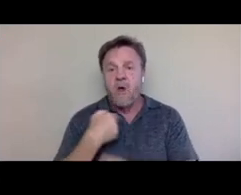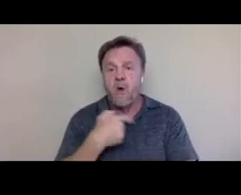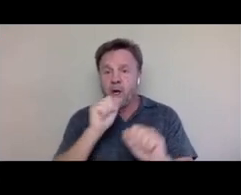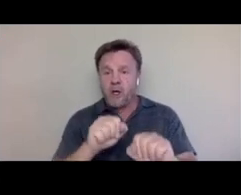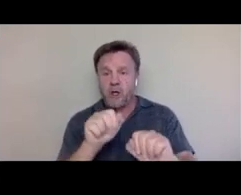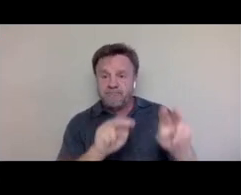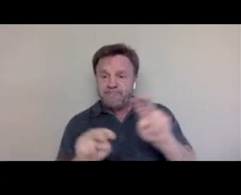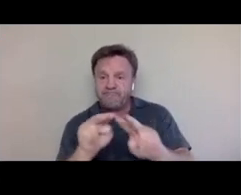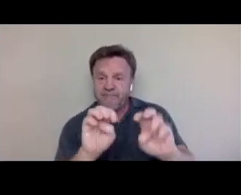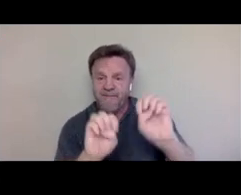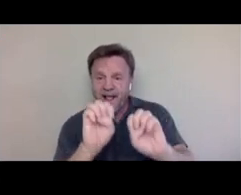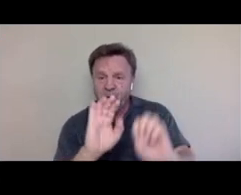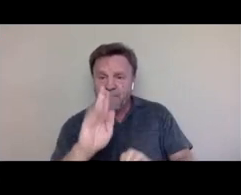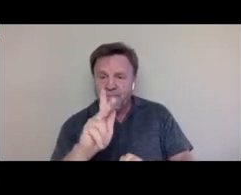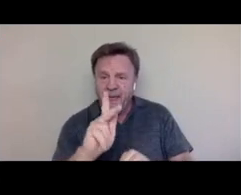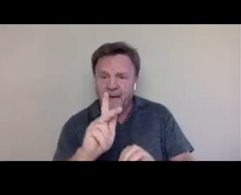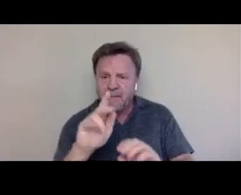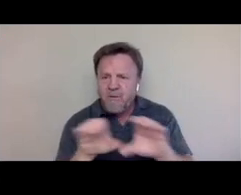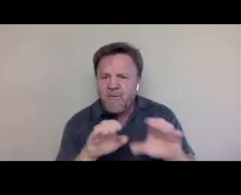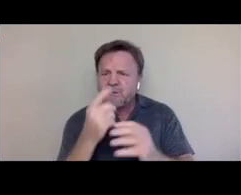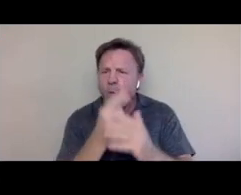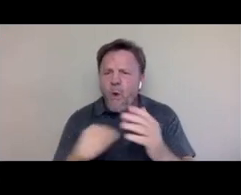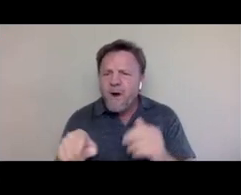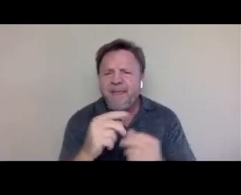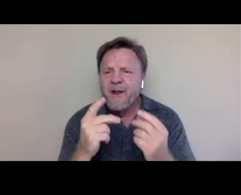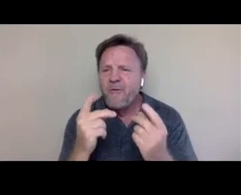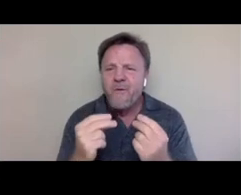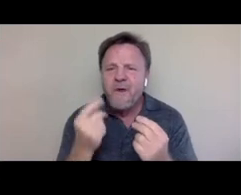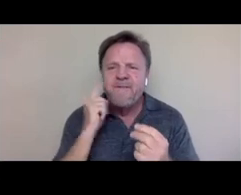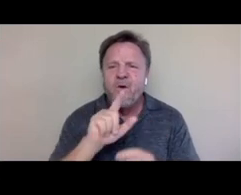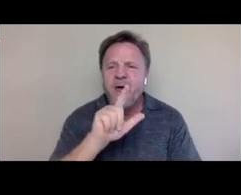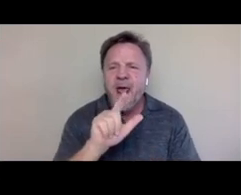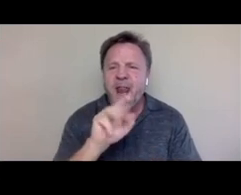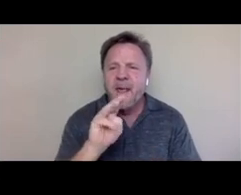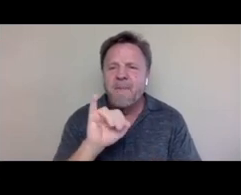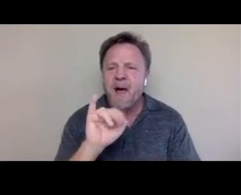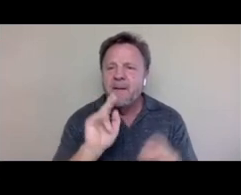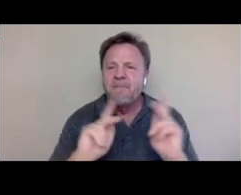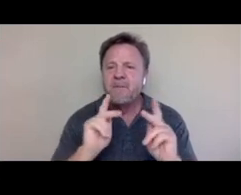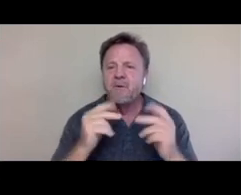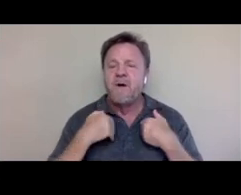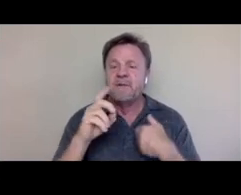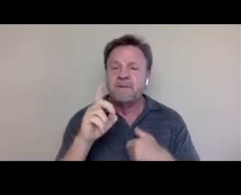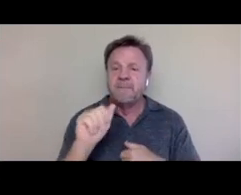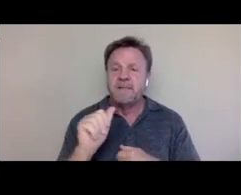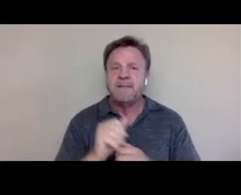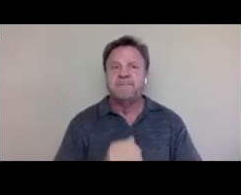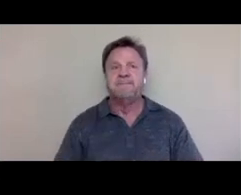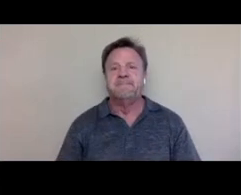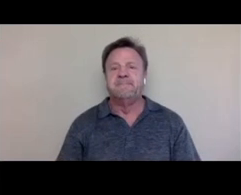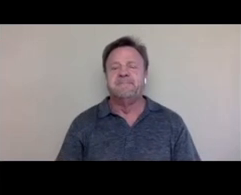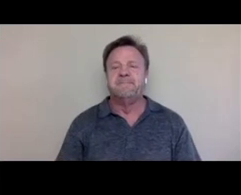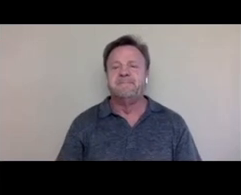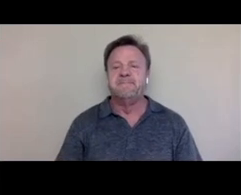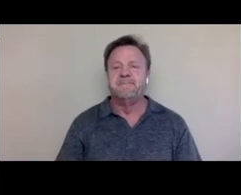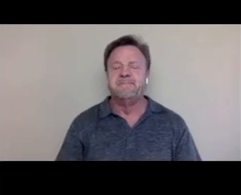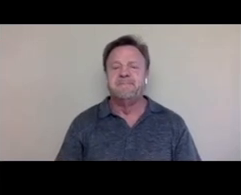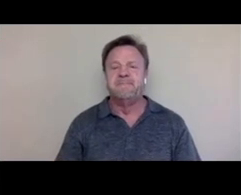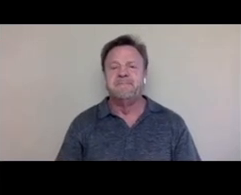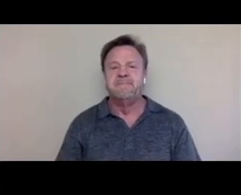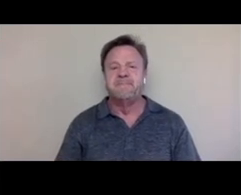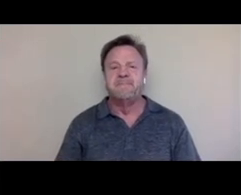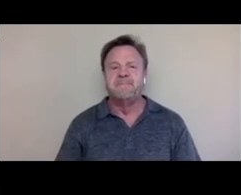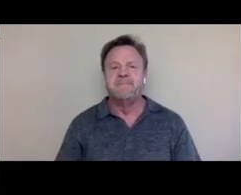evaluate a bank's performance. What are they doing for LMI people with disabilities? Next slide, please.